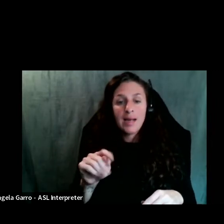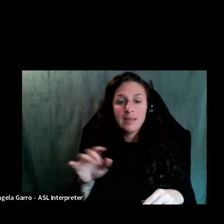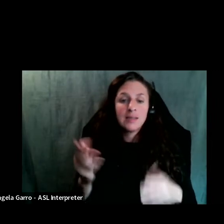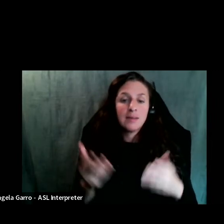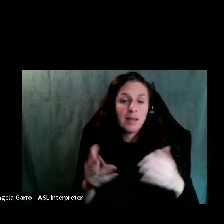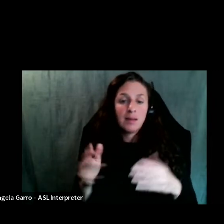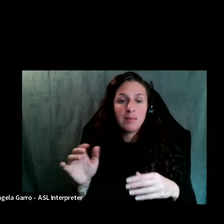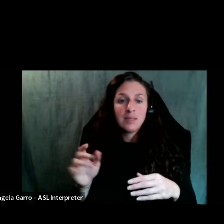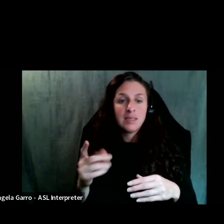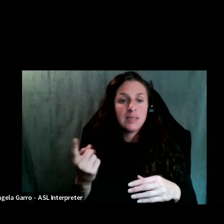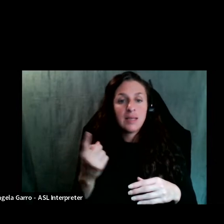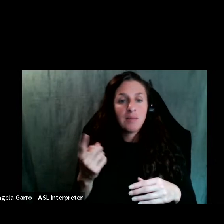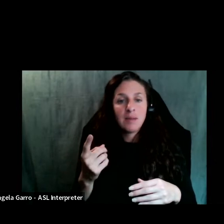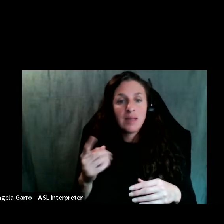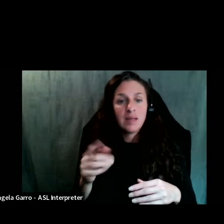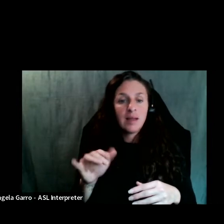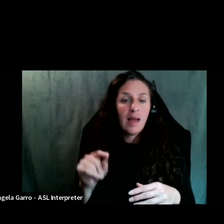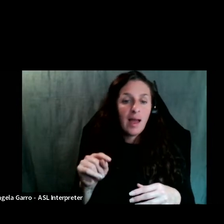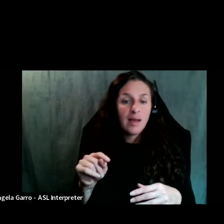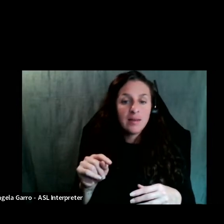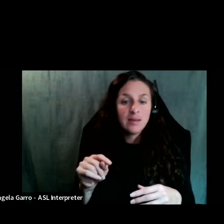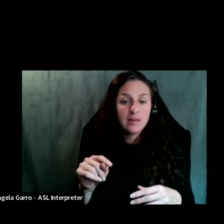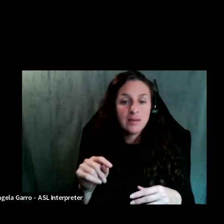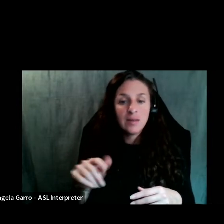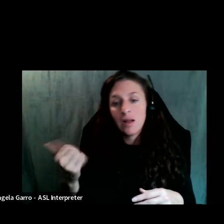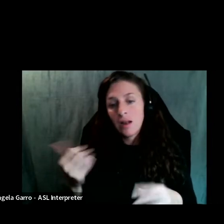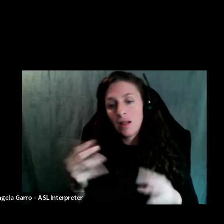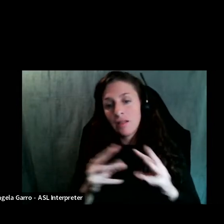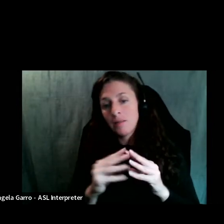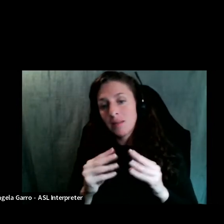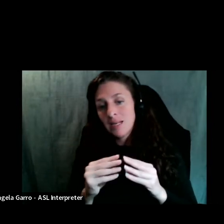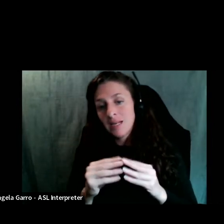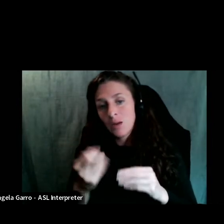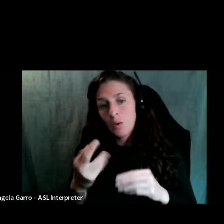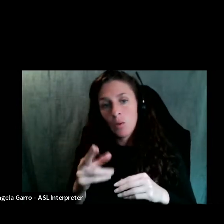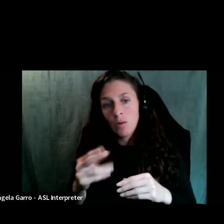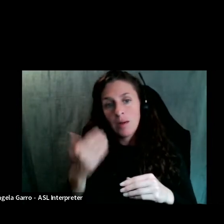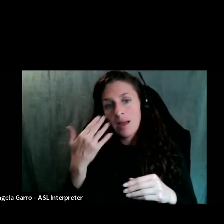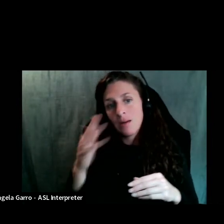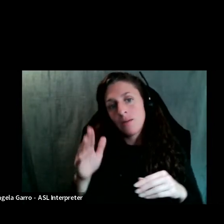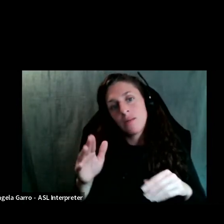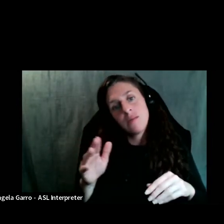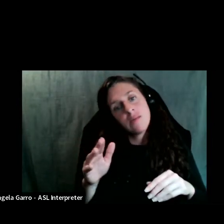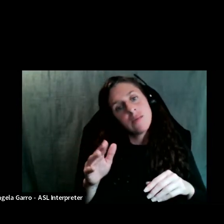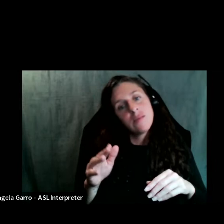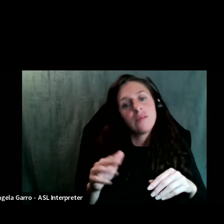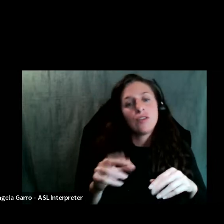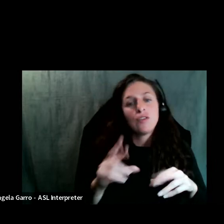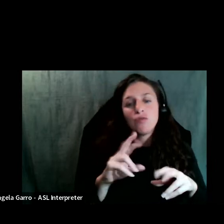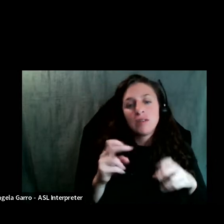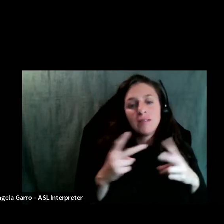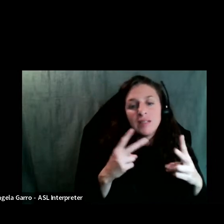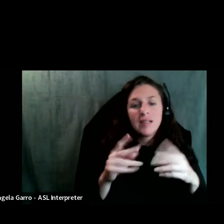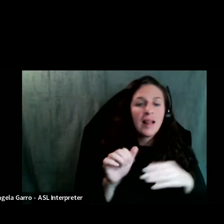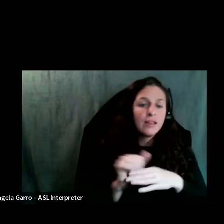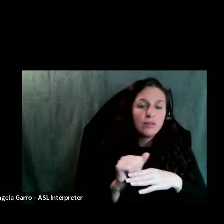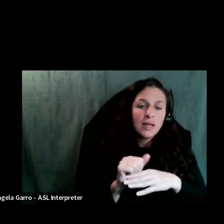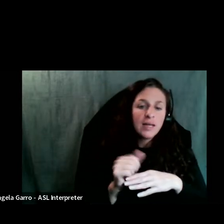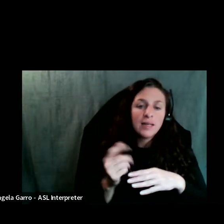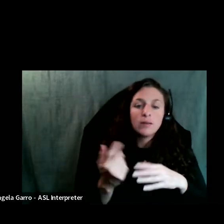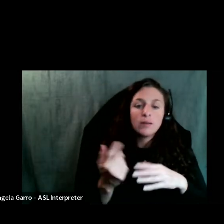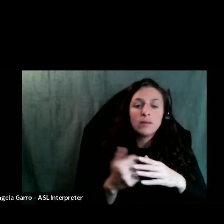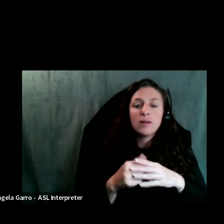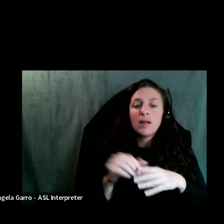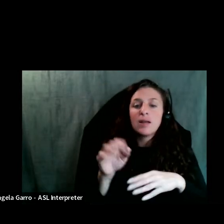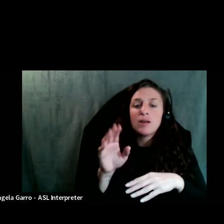Maybe something at another meeting, or in like a I don't know, like a training revisiting session? like a little training, or A Brown